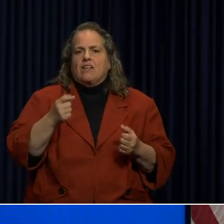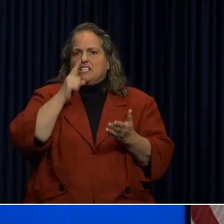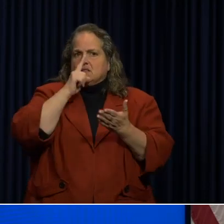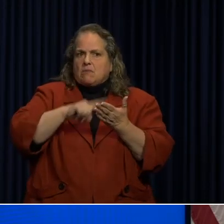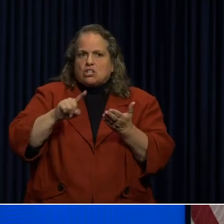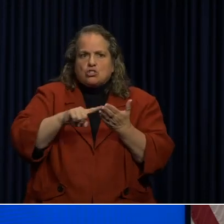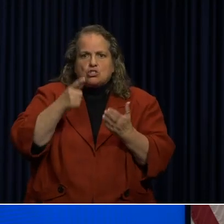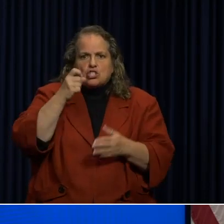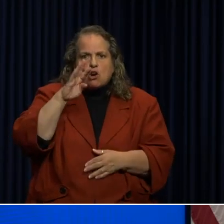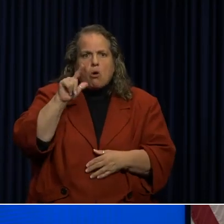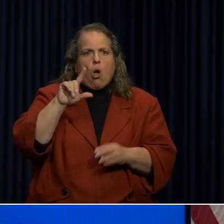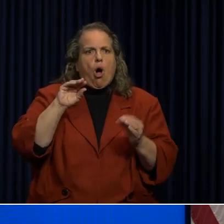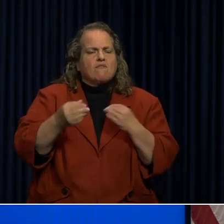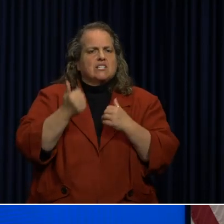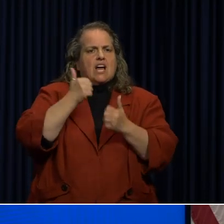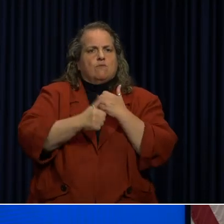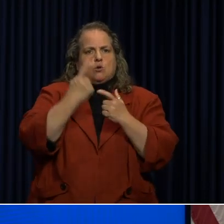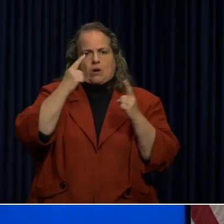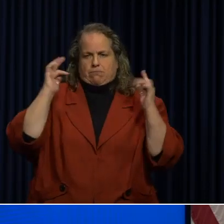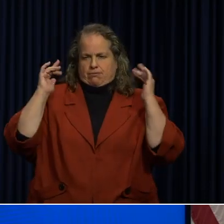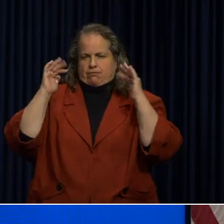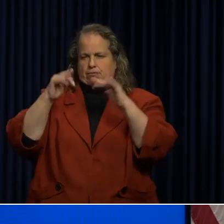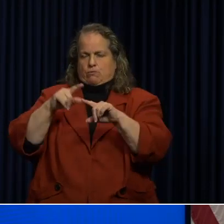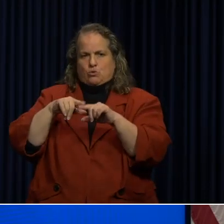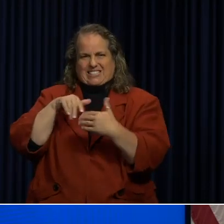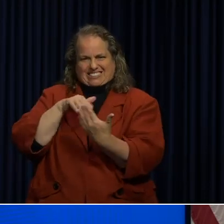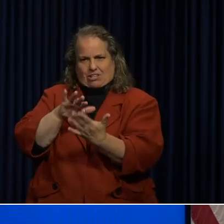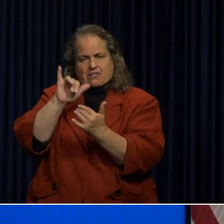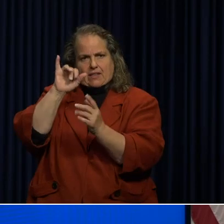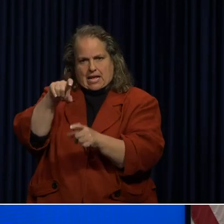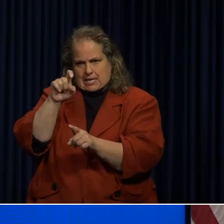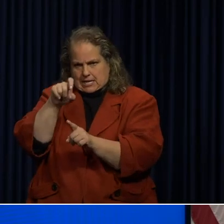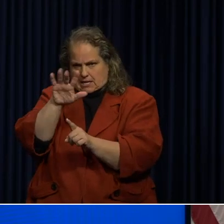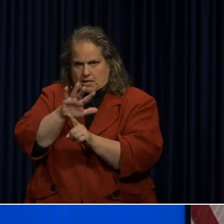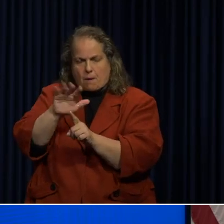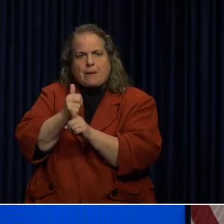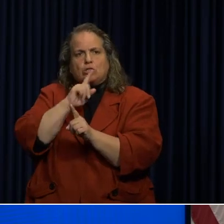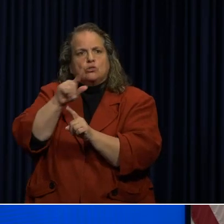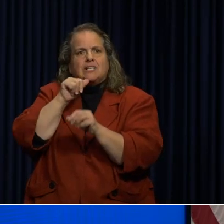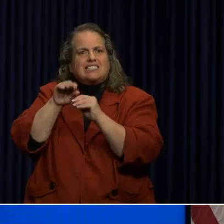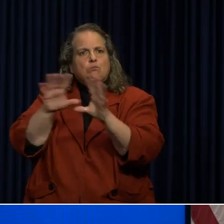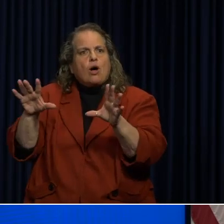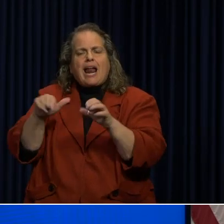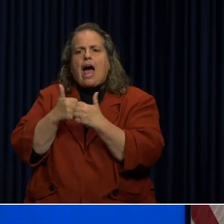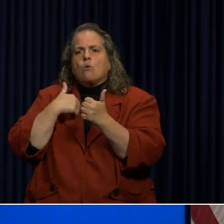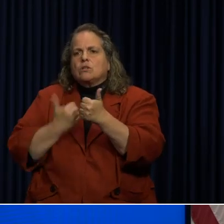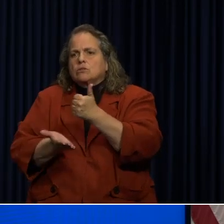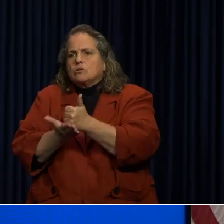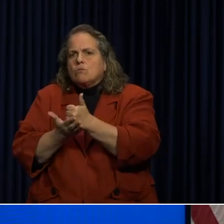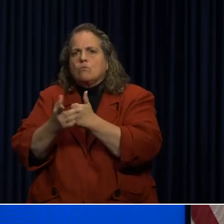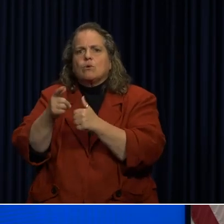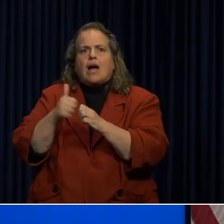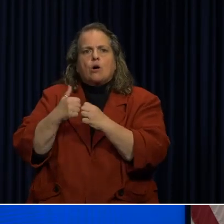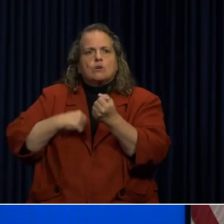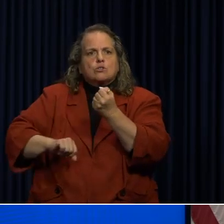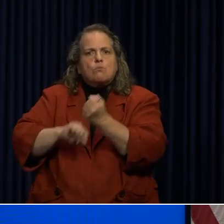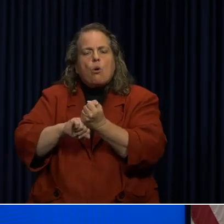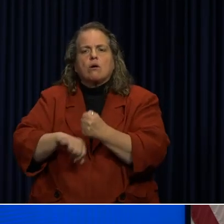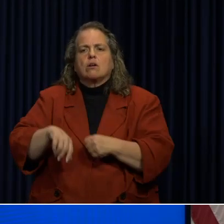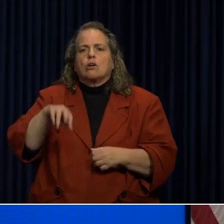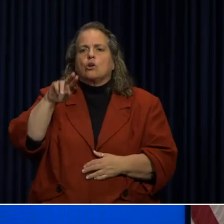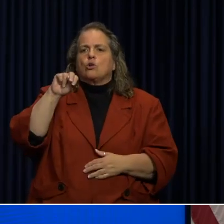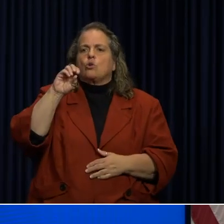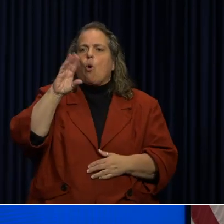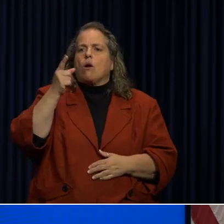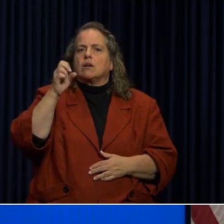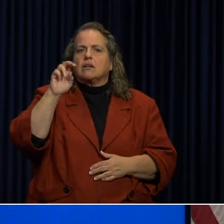with facilities to address their needs and to figure out how we can help them and support them. Norton Healthcare has been